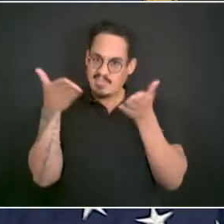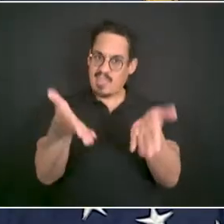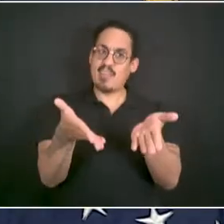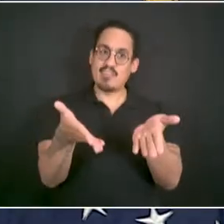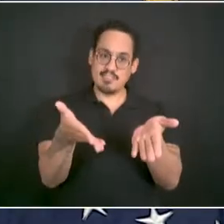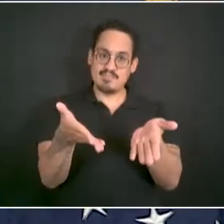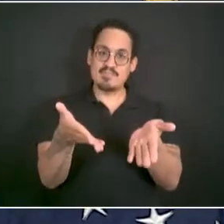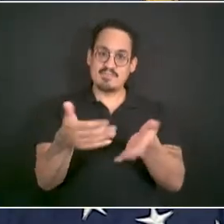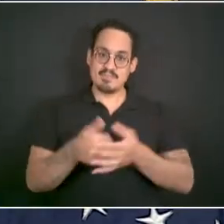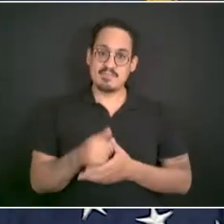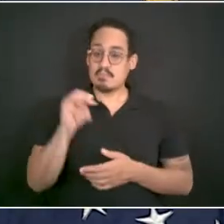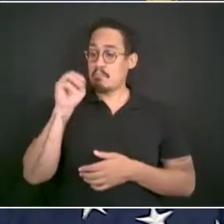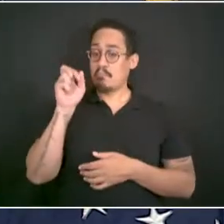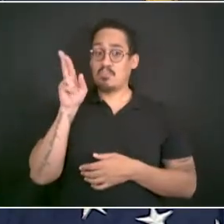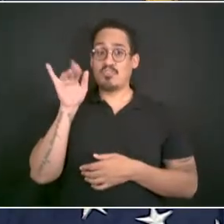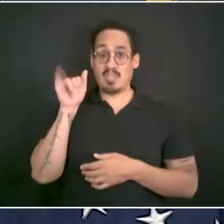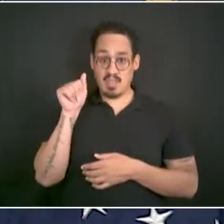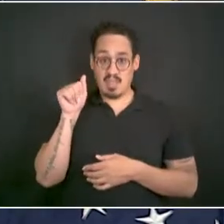Maria